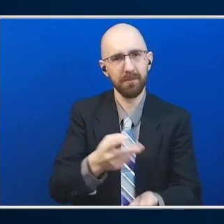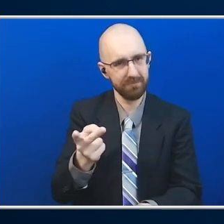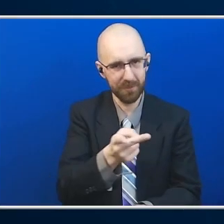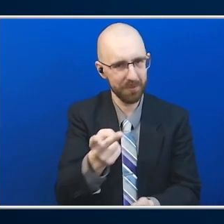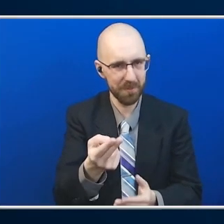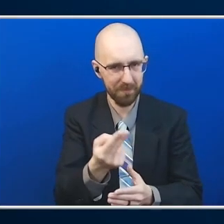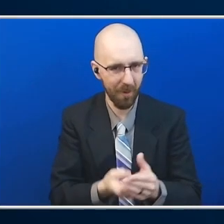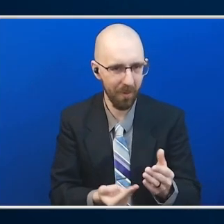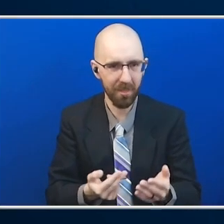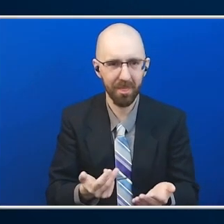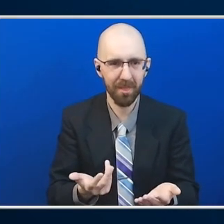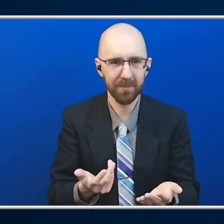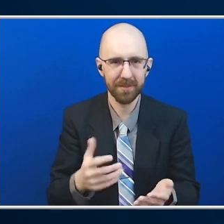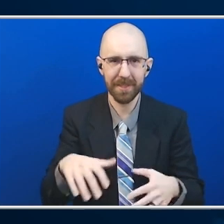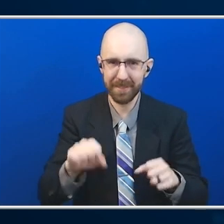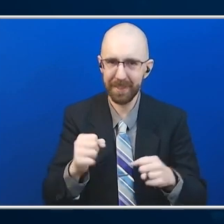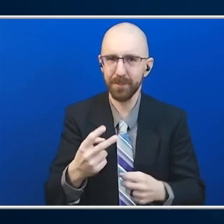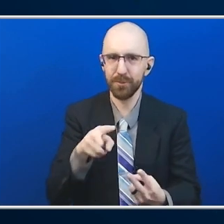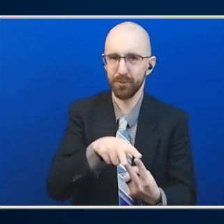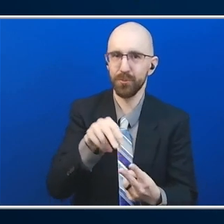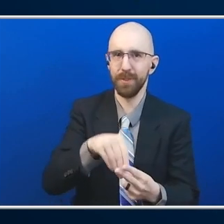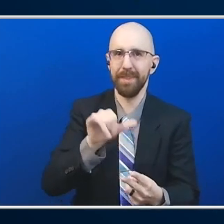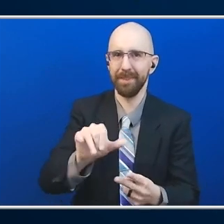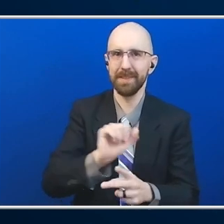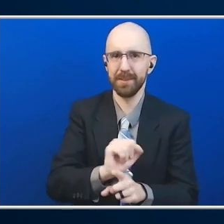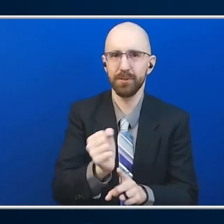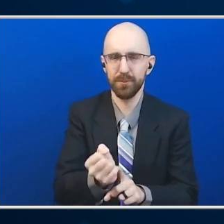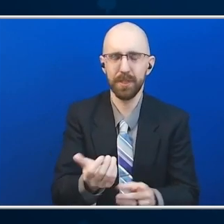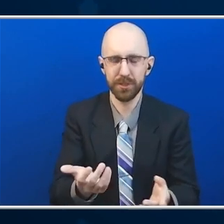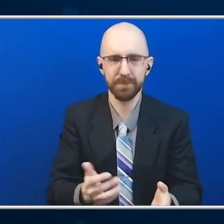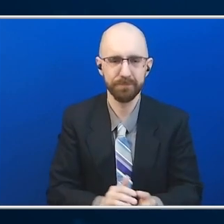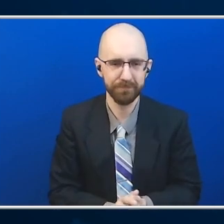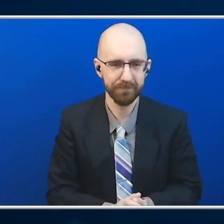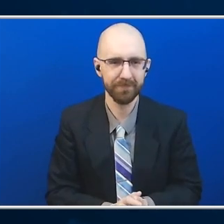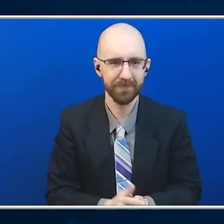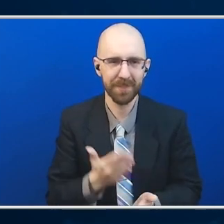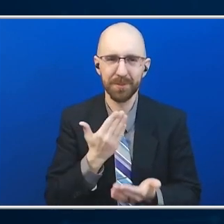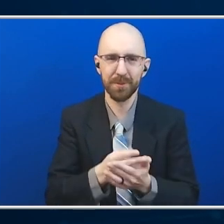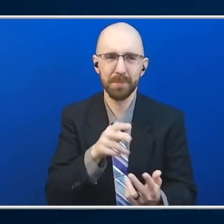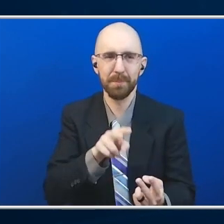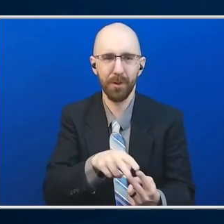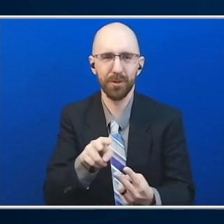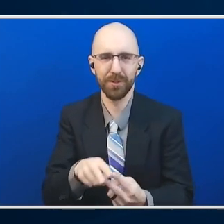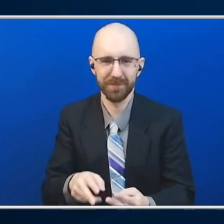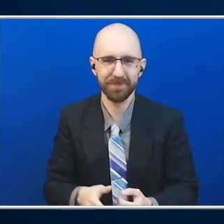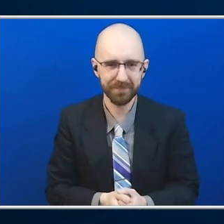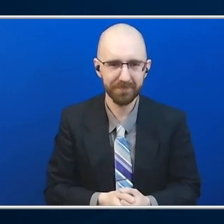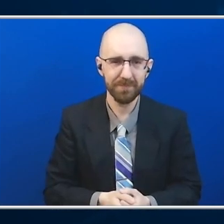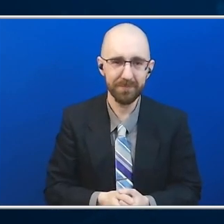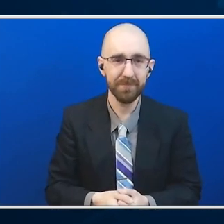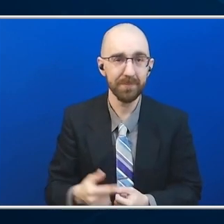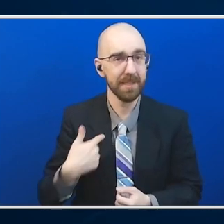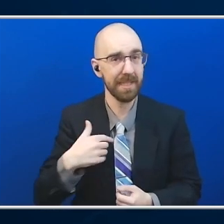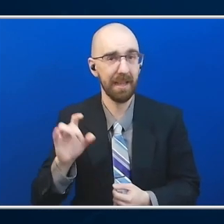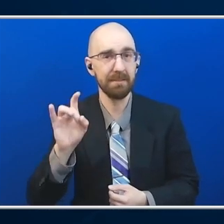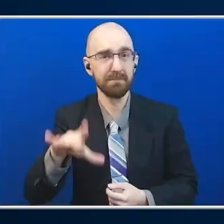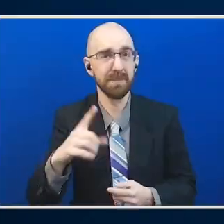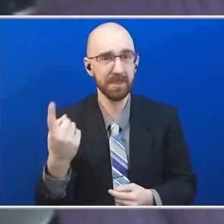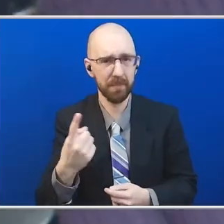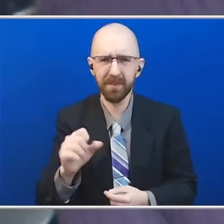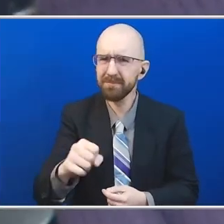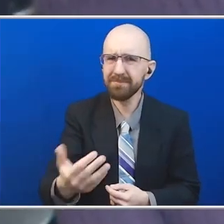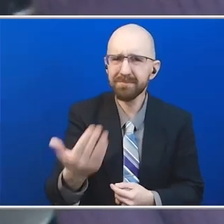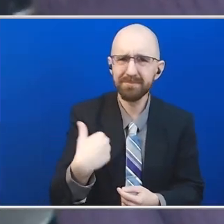it takes two in this situation. So, such good partners. May I share something? Please. Yes.